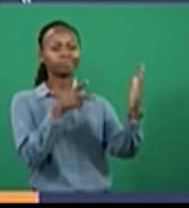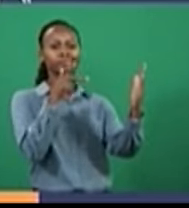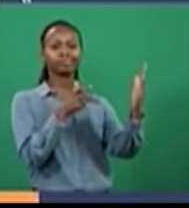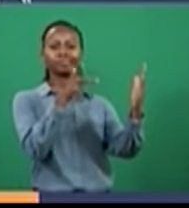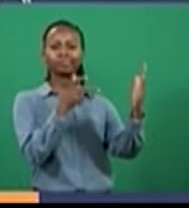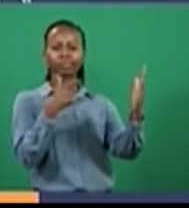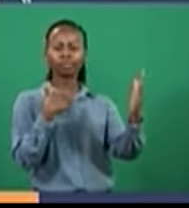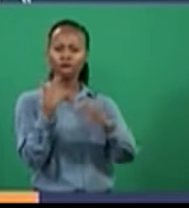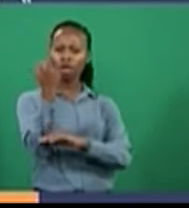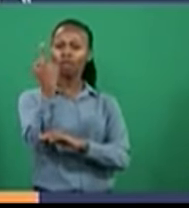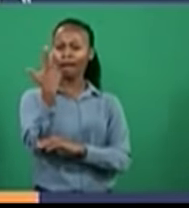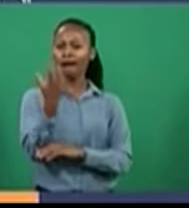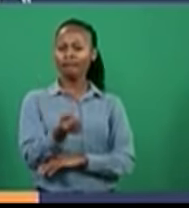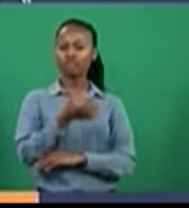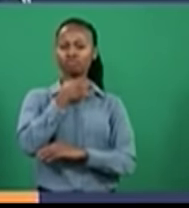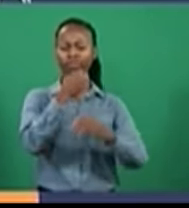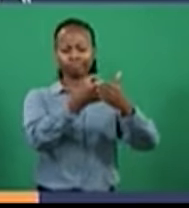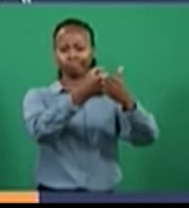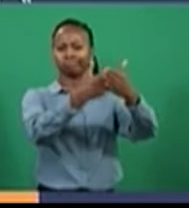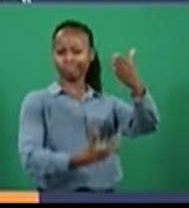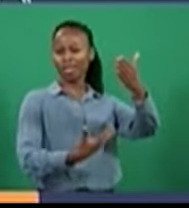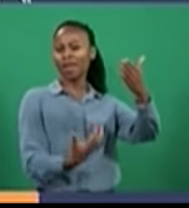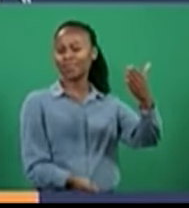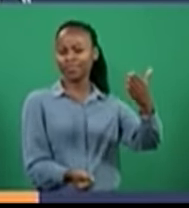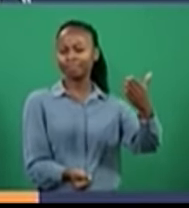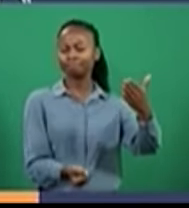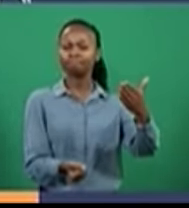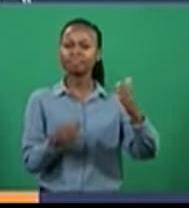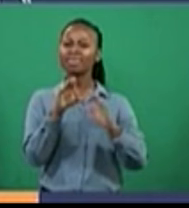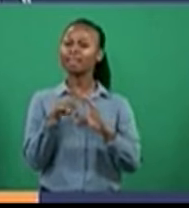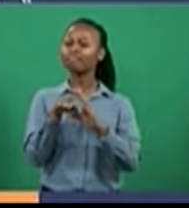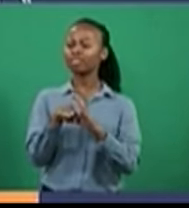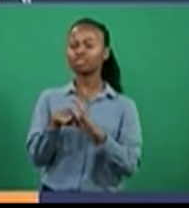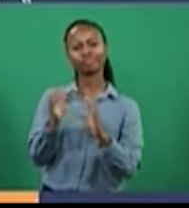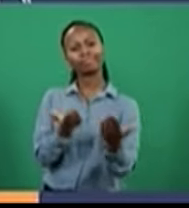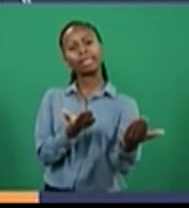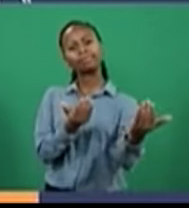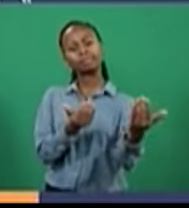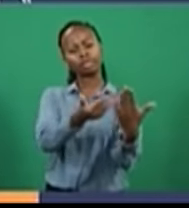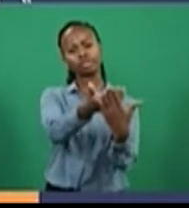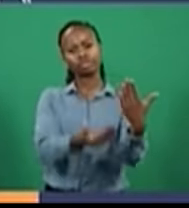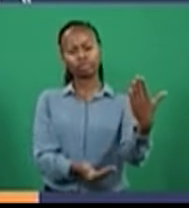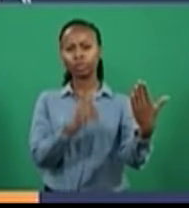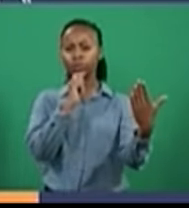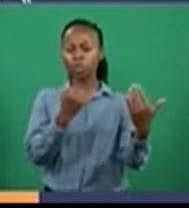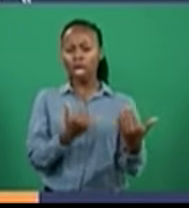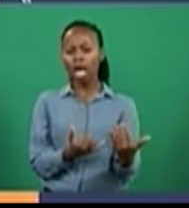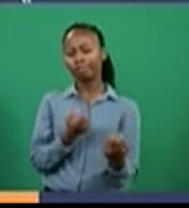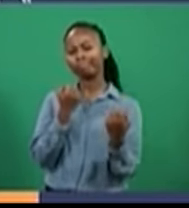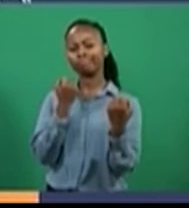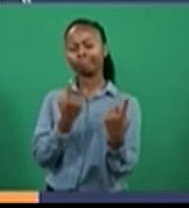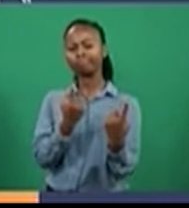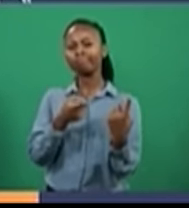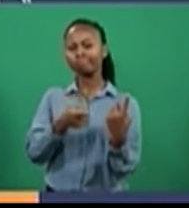risks. Inflation expectations have moderated in the latest survey. This